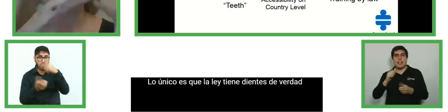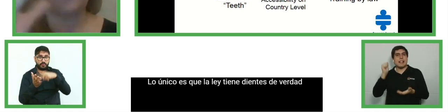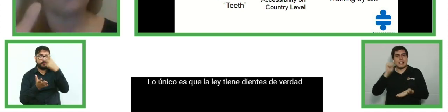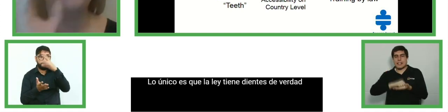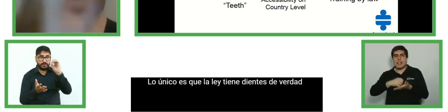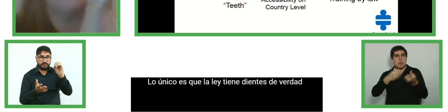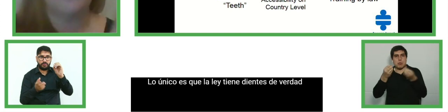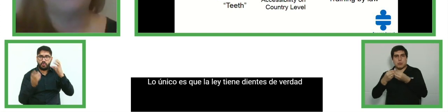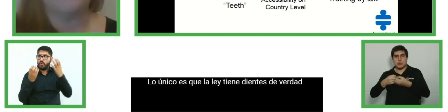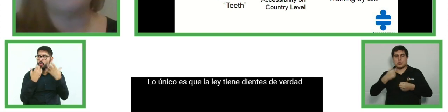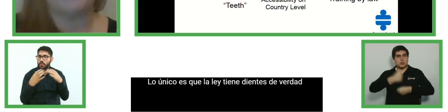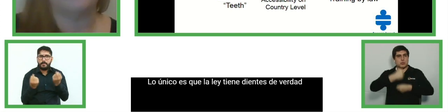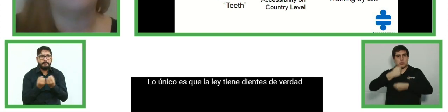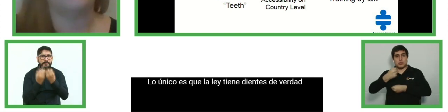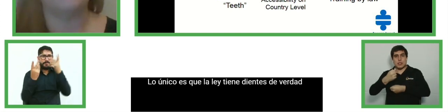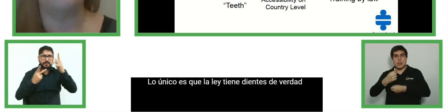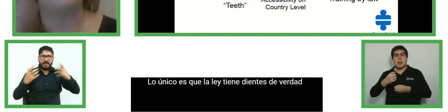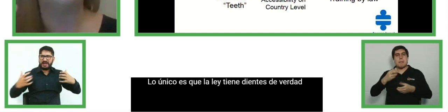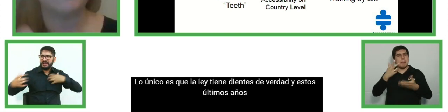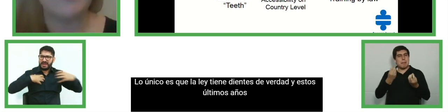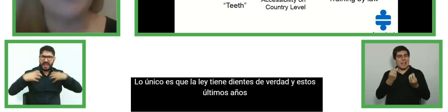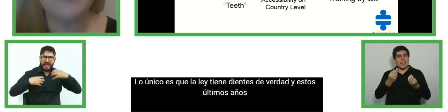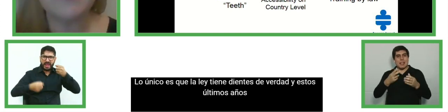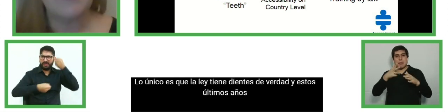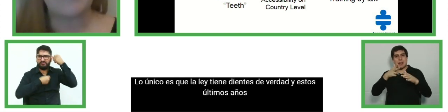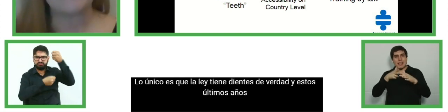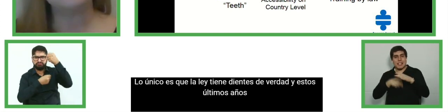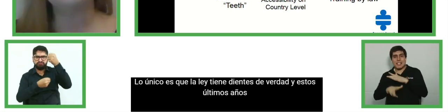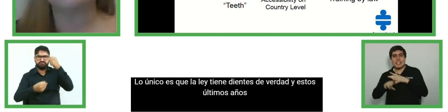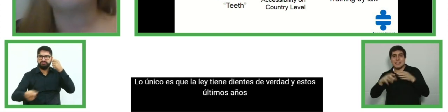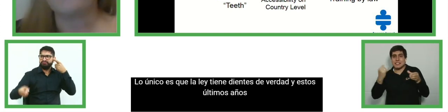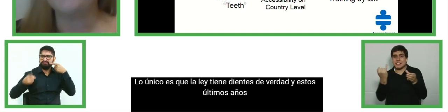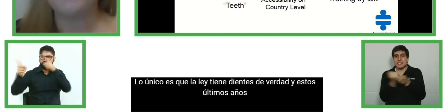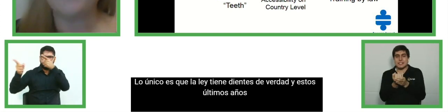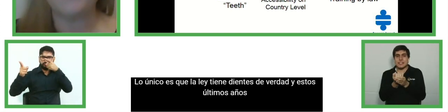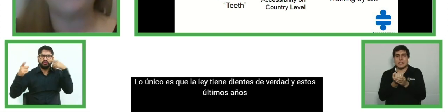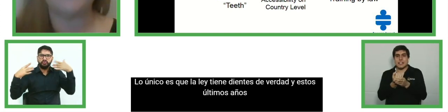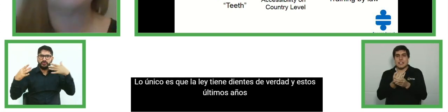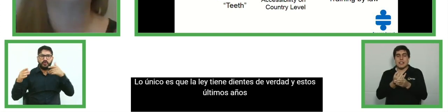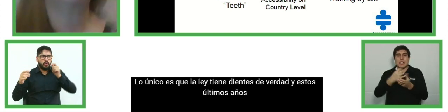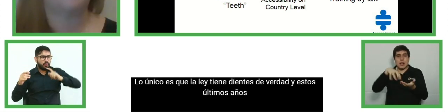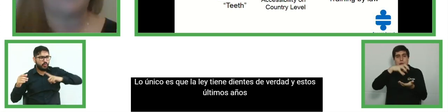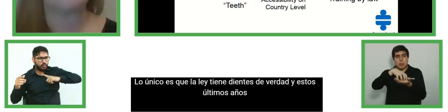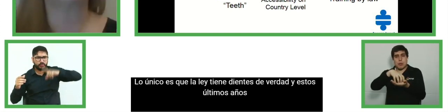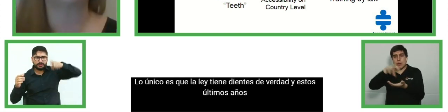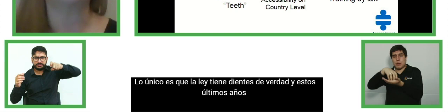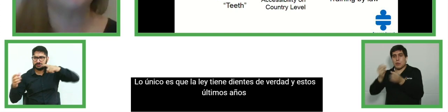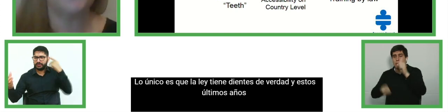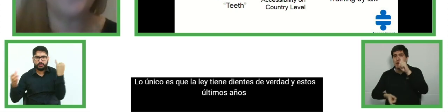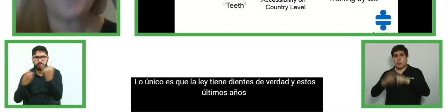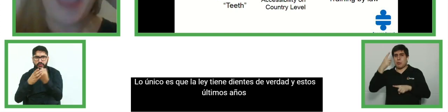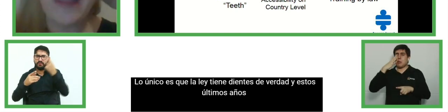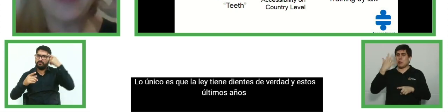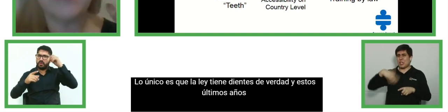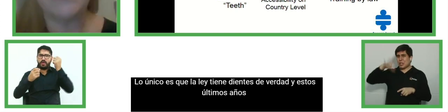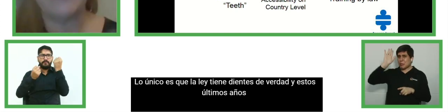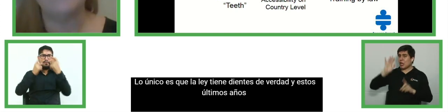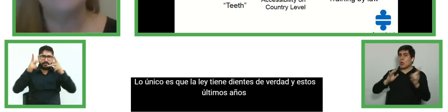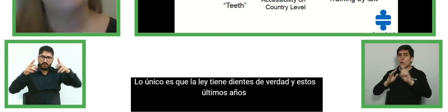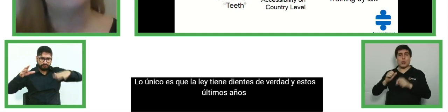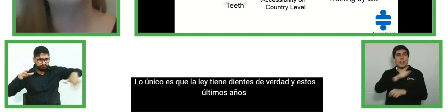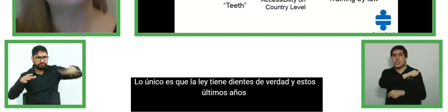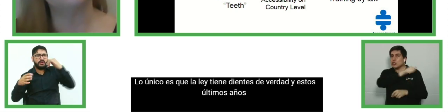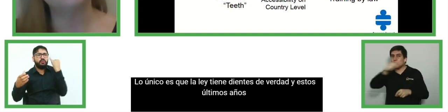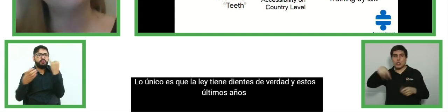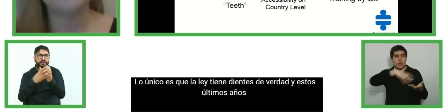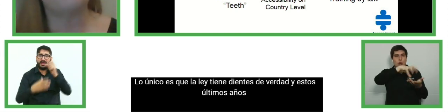cities. And a very unique thing that has a lot to do with the panel today is that in Israel, by law, it is mandatory